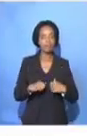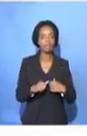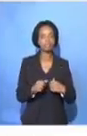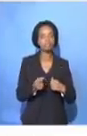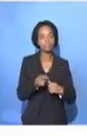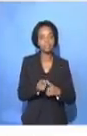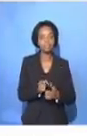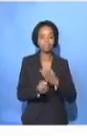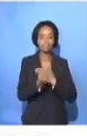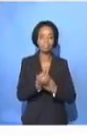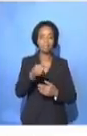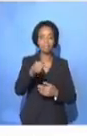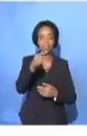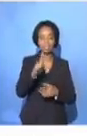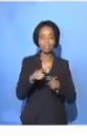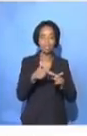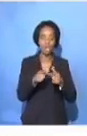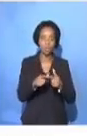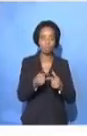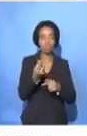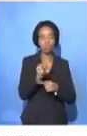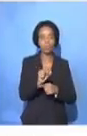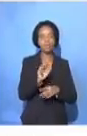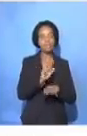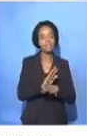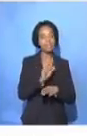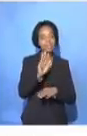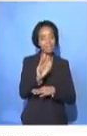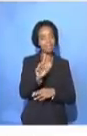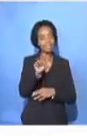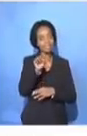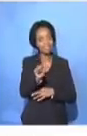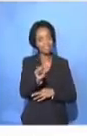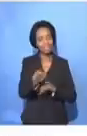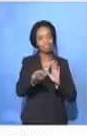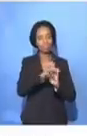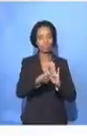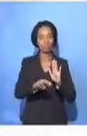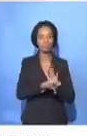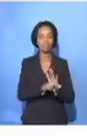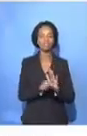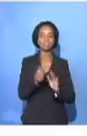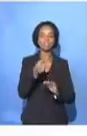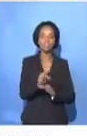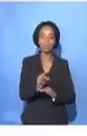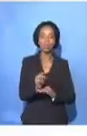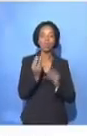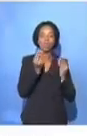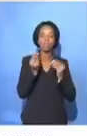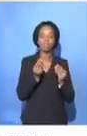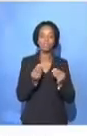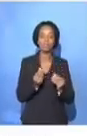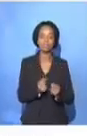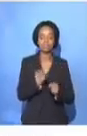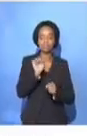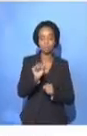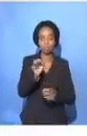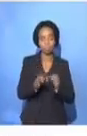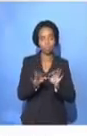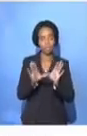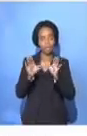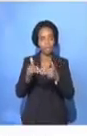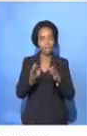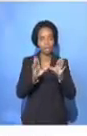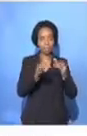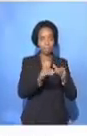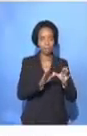April 2019, is meant to regulate the private funding of political parties and it sets